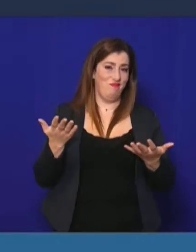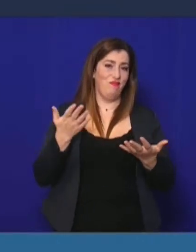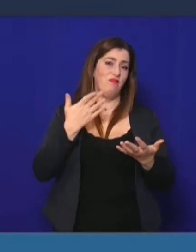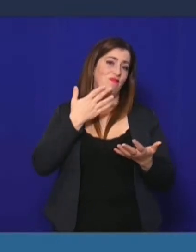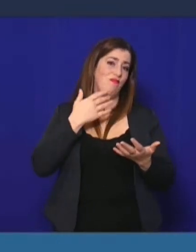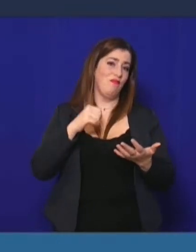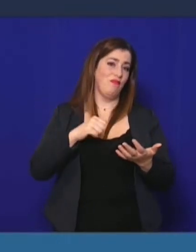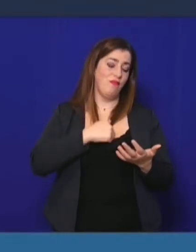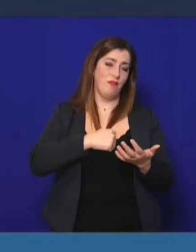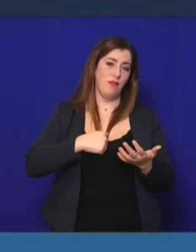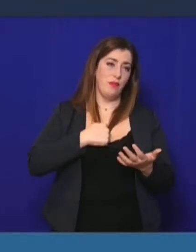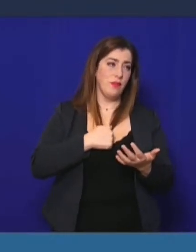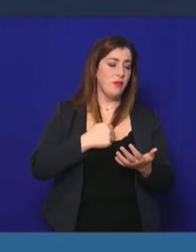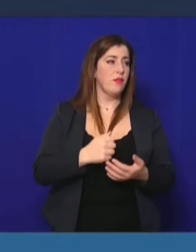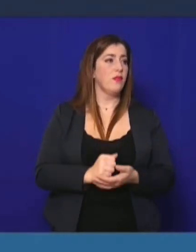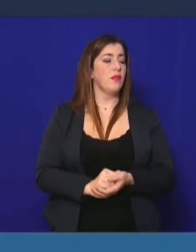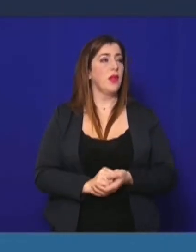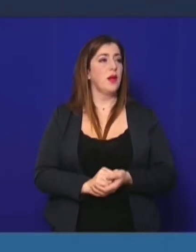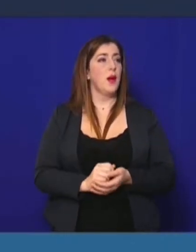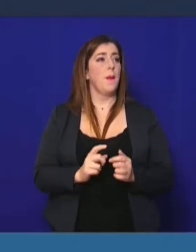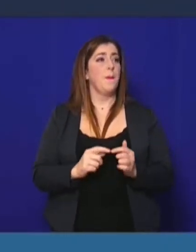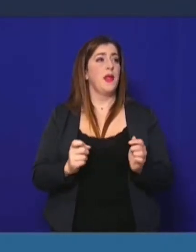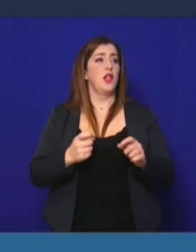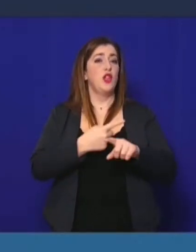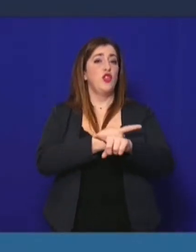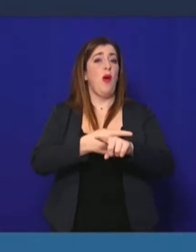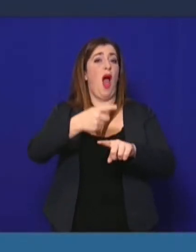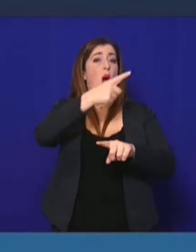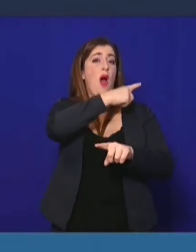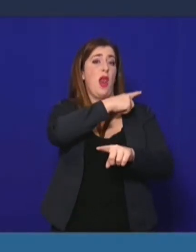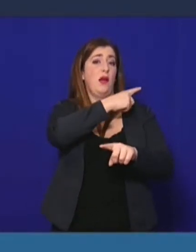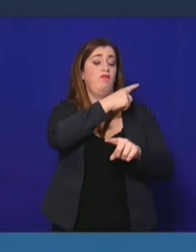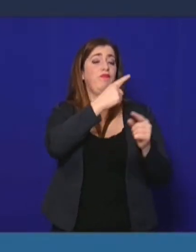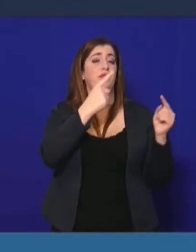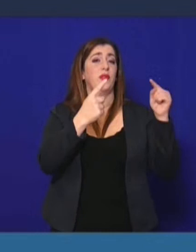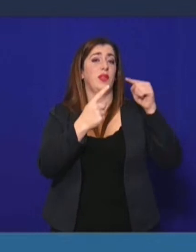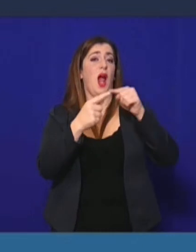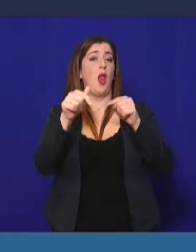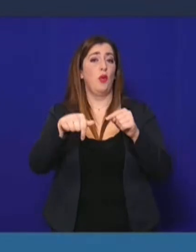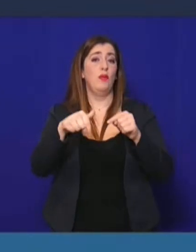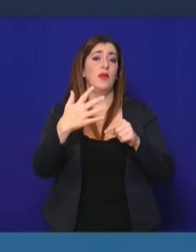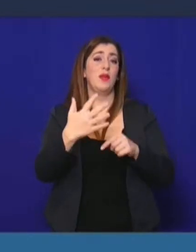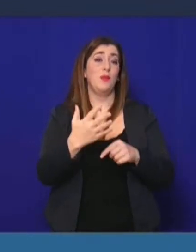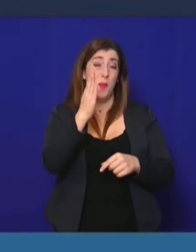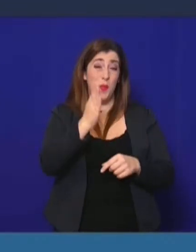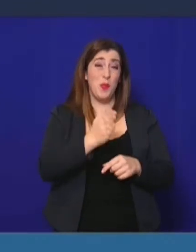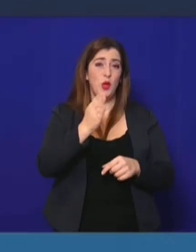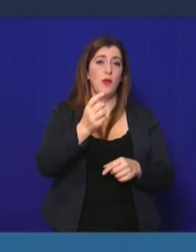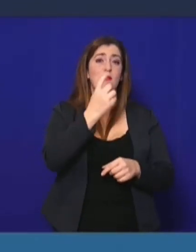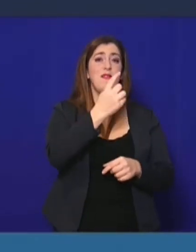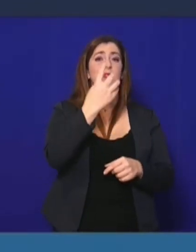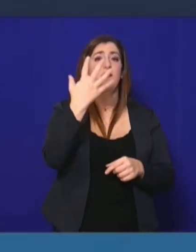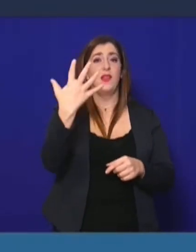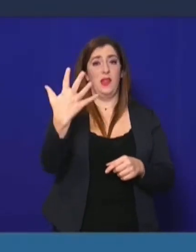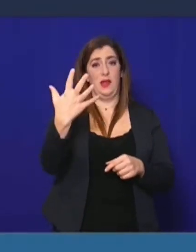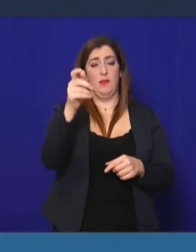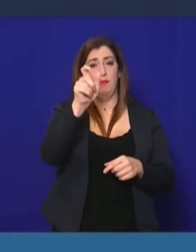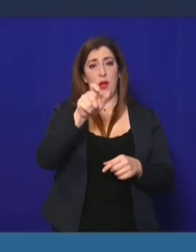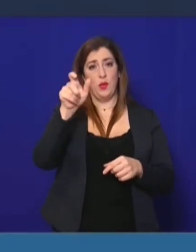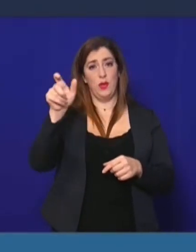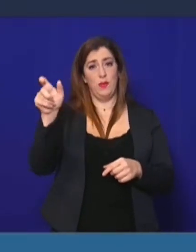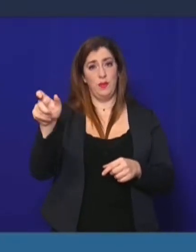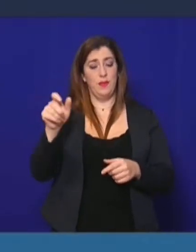bulletin mediku li kellna tal-ġimgħa l-oħra tal-lum kellna 15 il-mewt li dawn kienu 3 minnhom kienu